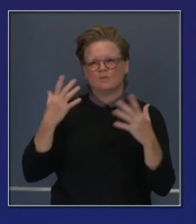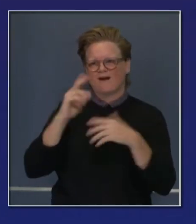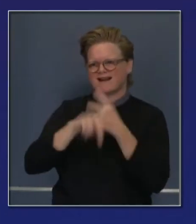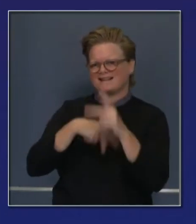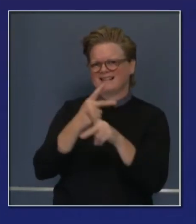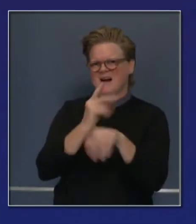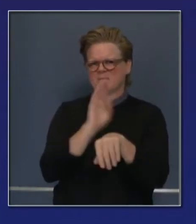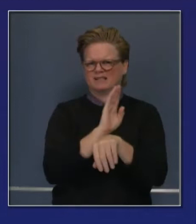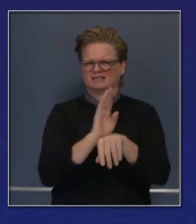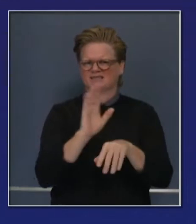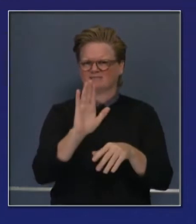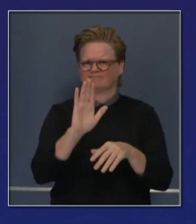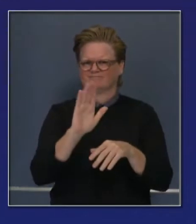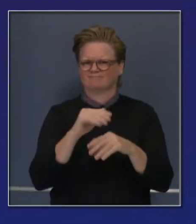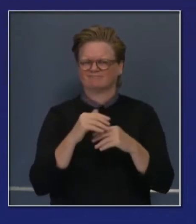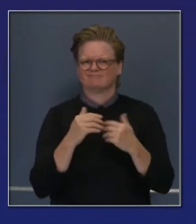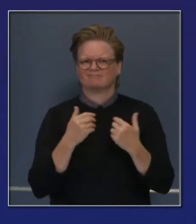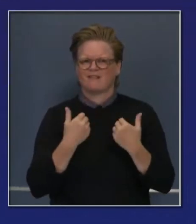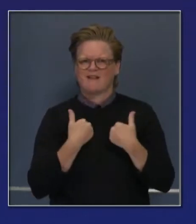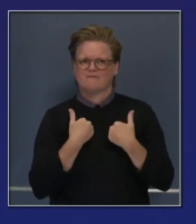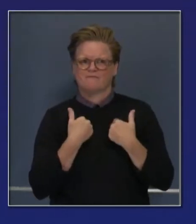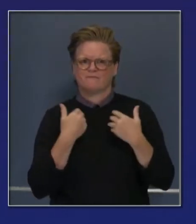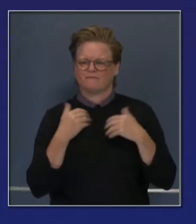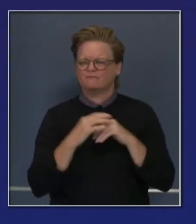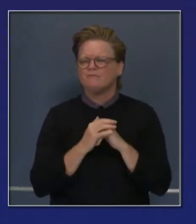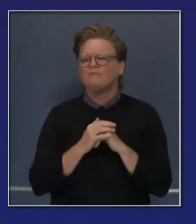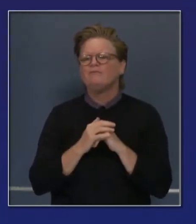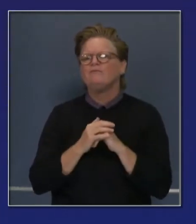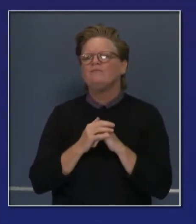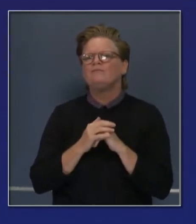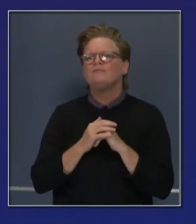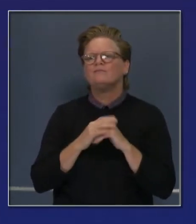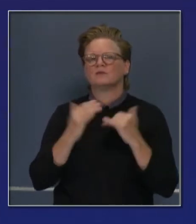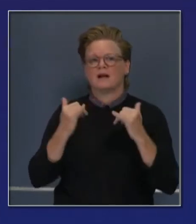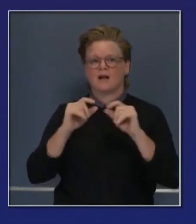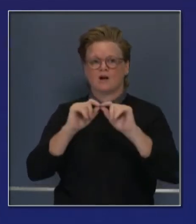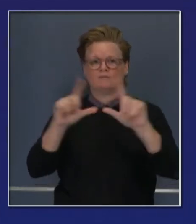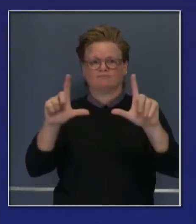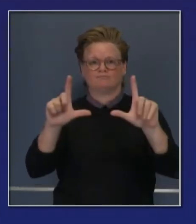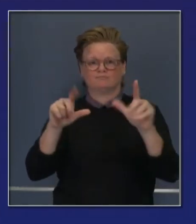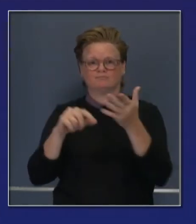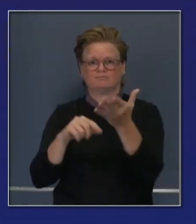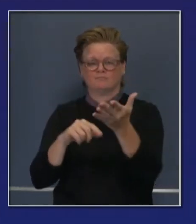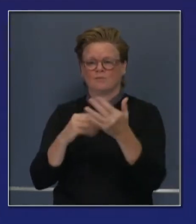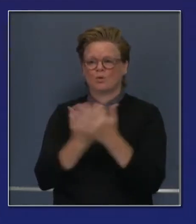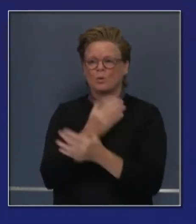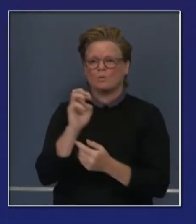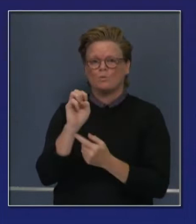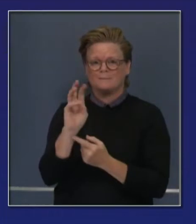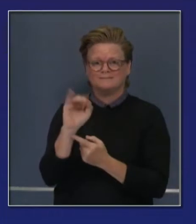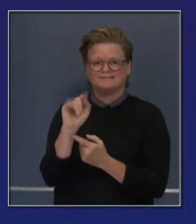live shortly. It isn't up quite yet. That is a refresh of the